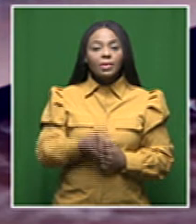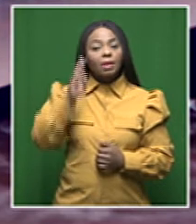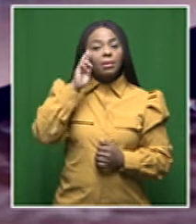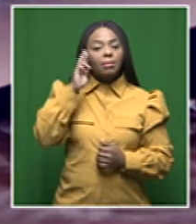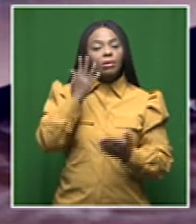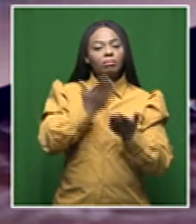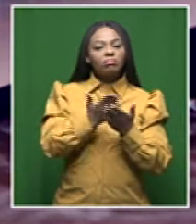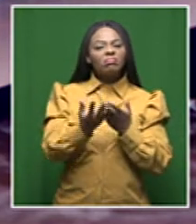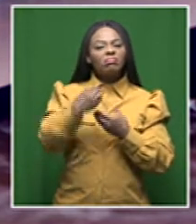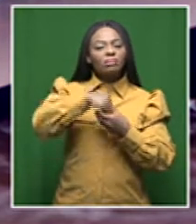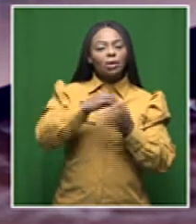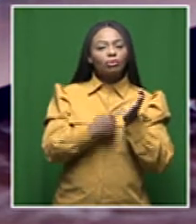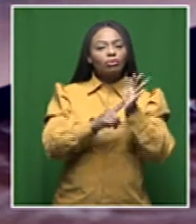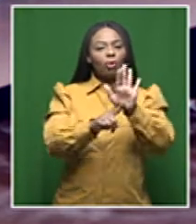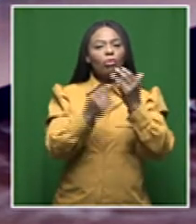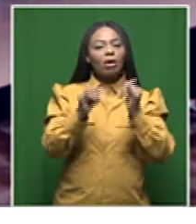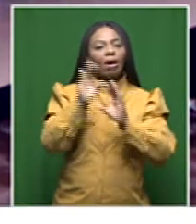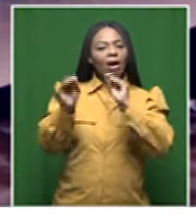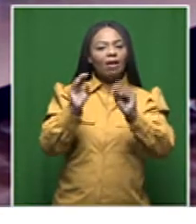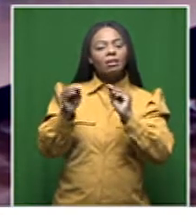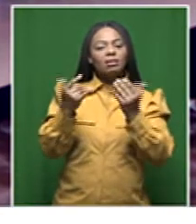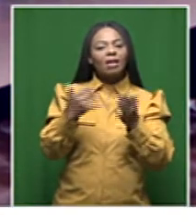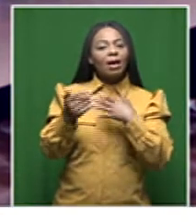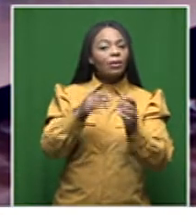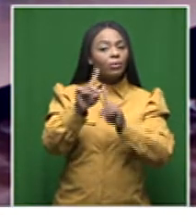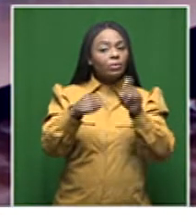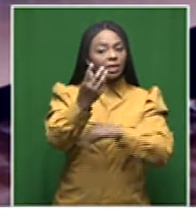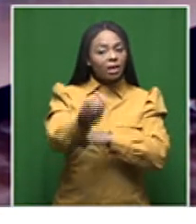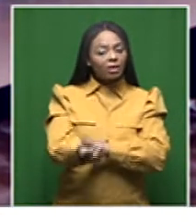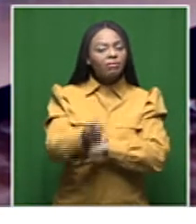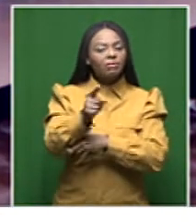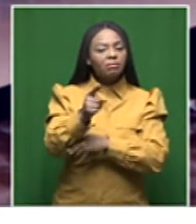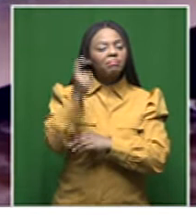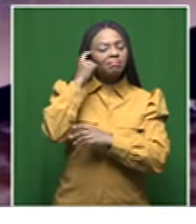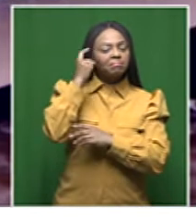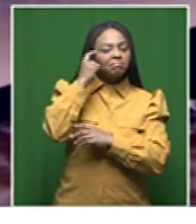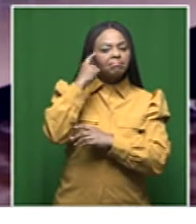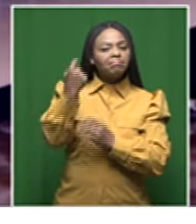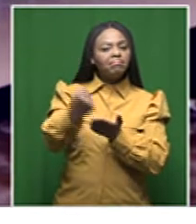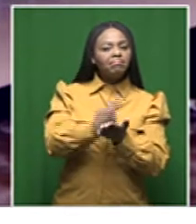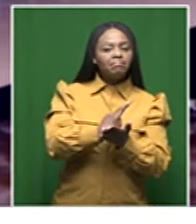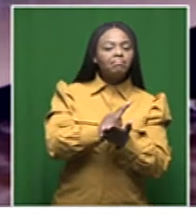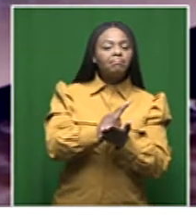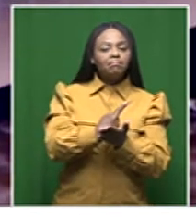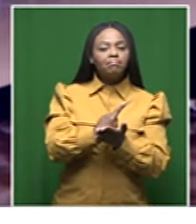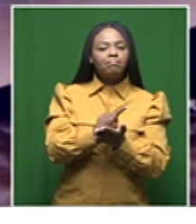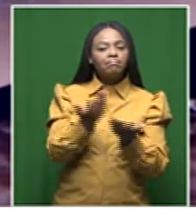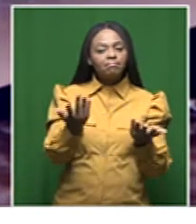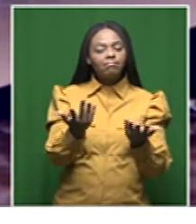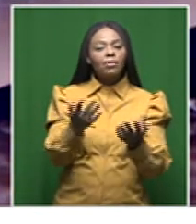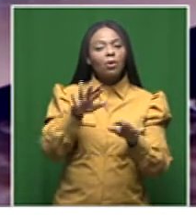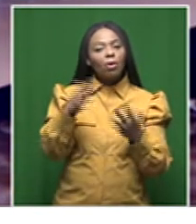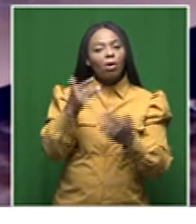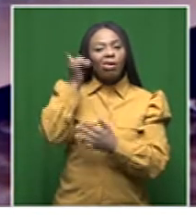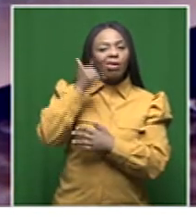Remember that you can be part of the show by asking the guests that we'll have on any question that you have on your mind, or simply share your view with us on what we're discussing.